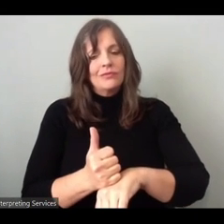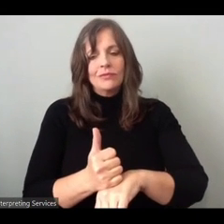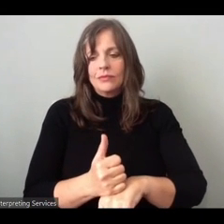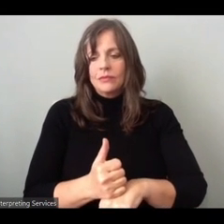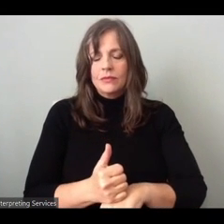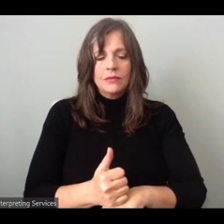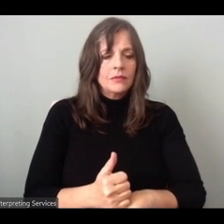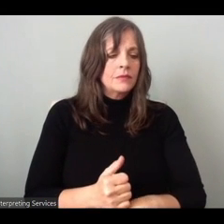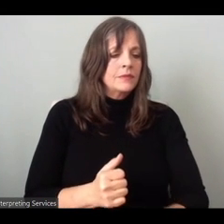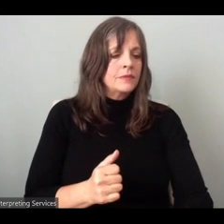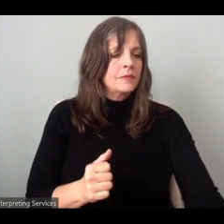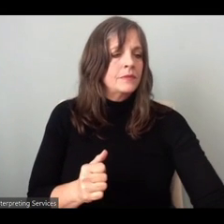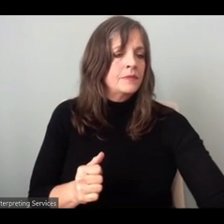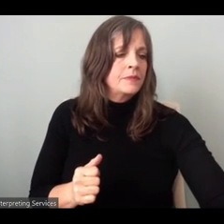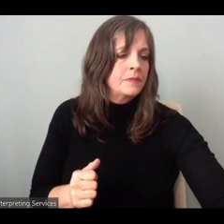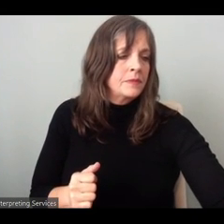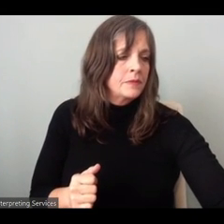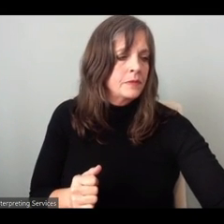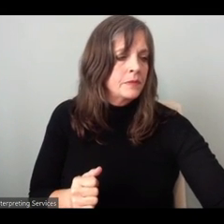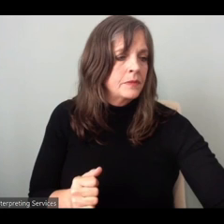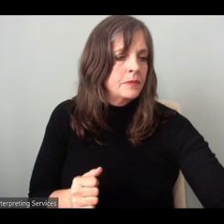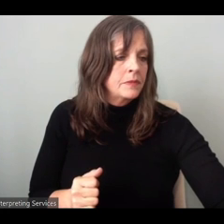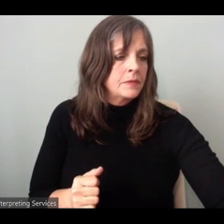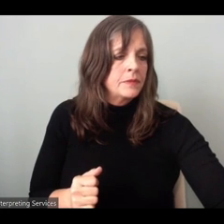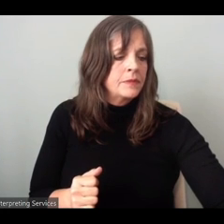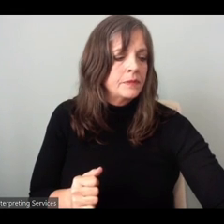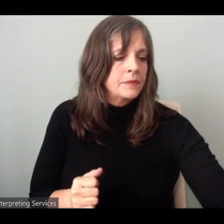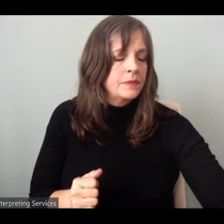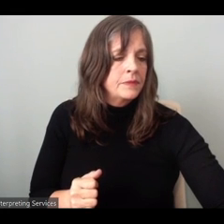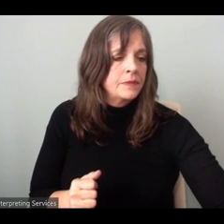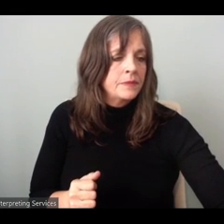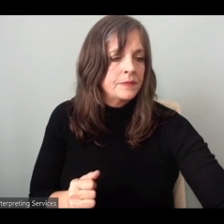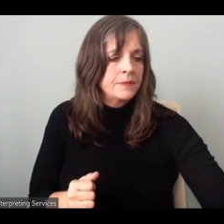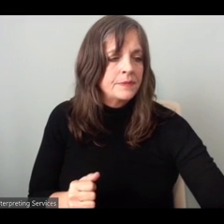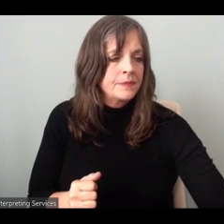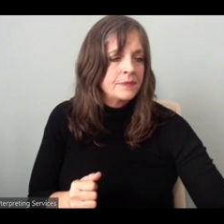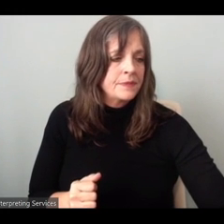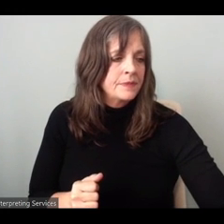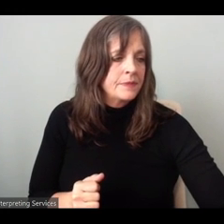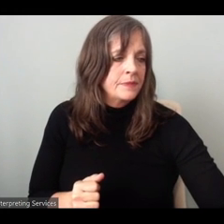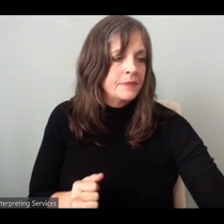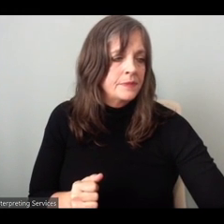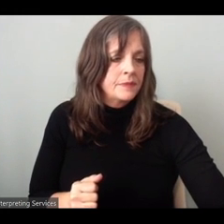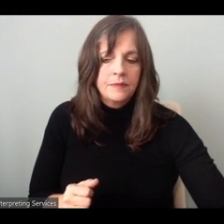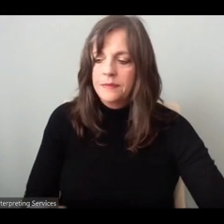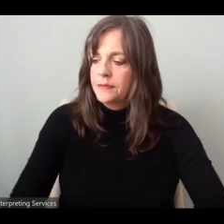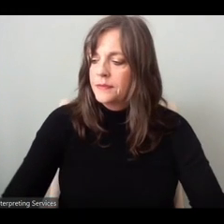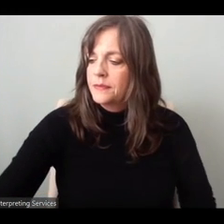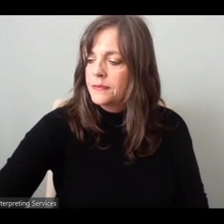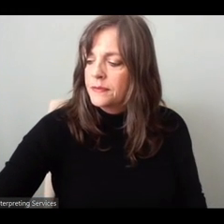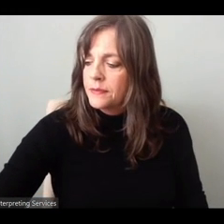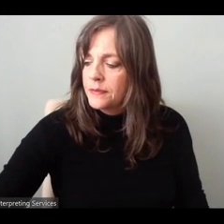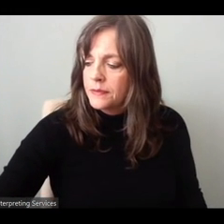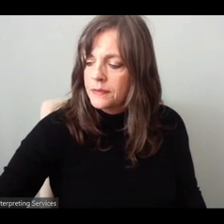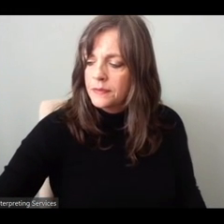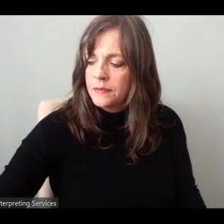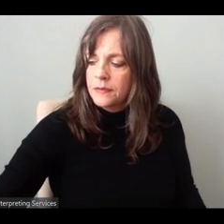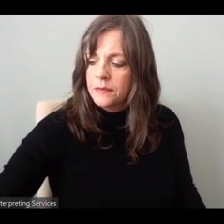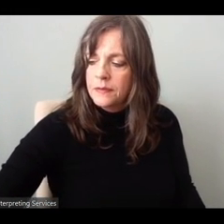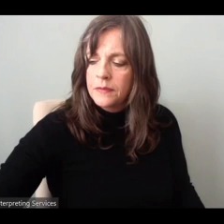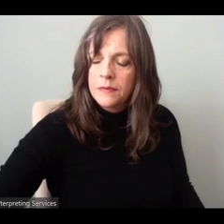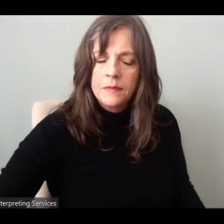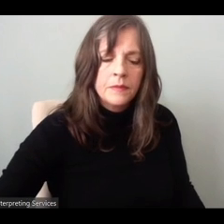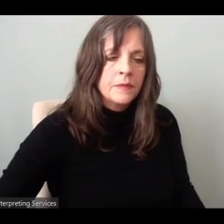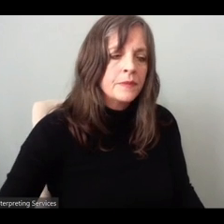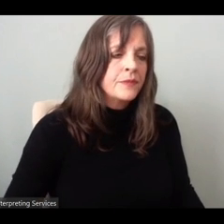lot more stuff that's in process, and thinking about the ways that we can support the stories that artists are telling, not just finished work